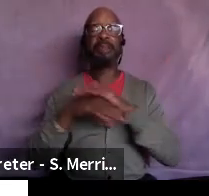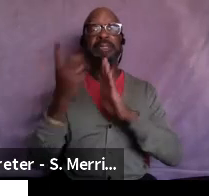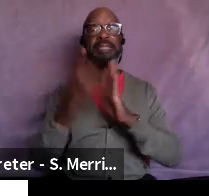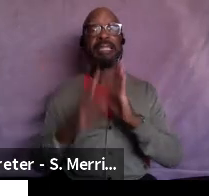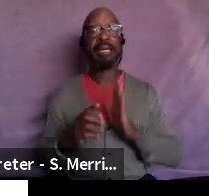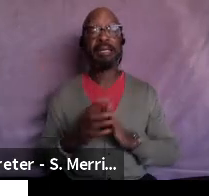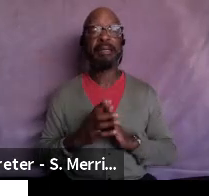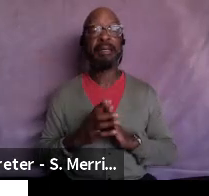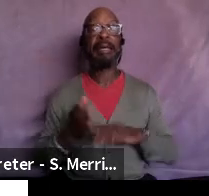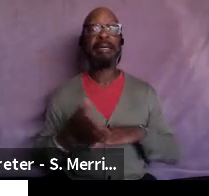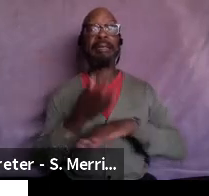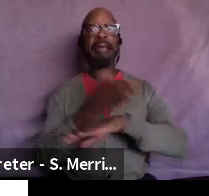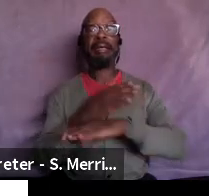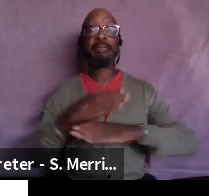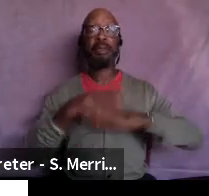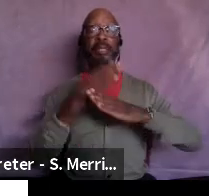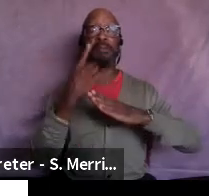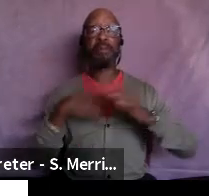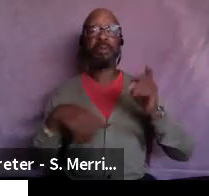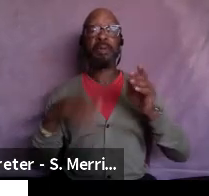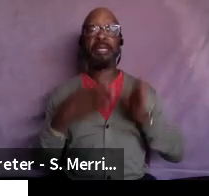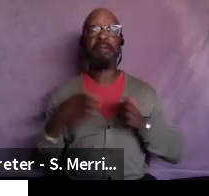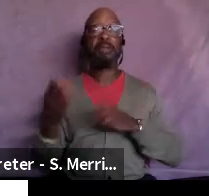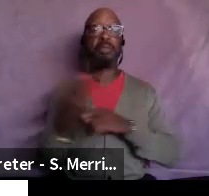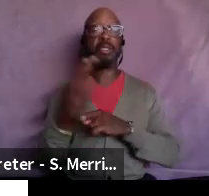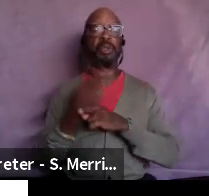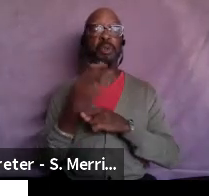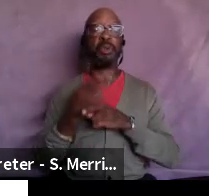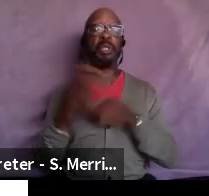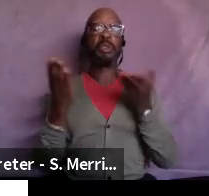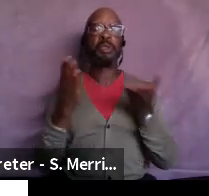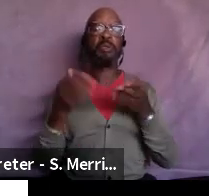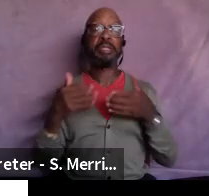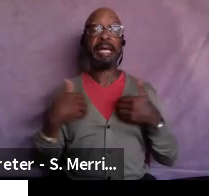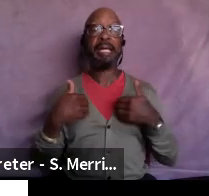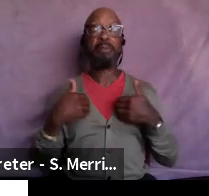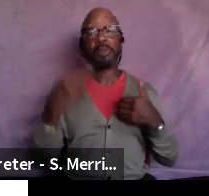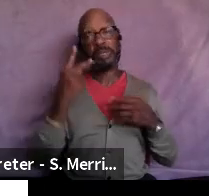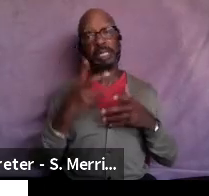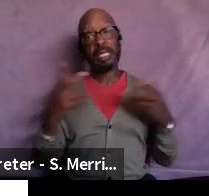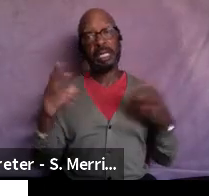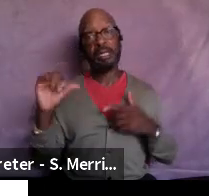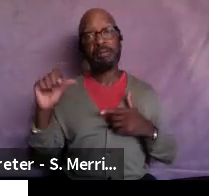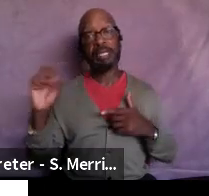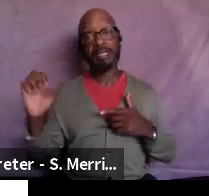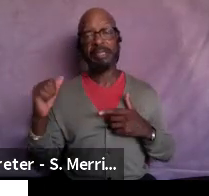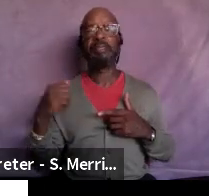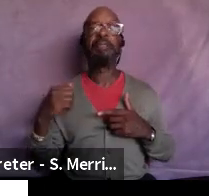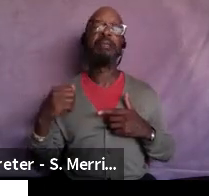enhanced protections for individuals who use service animals. We see a lot of service animals cases, and we'd be happy to talk about